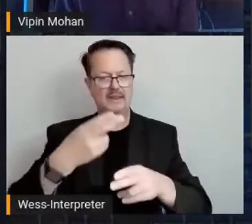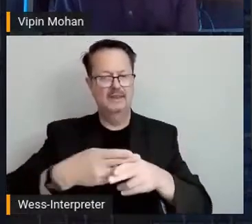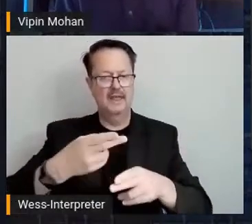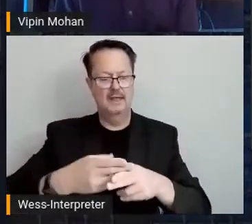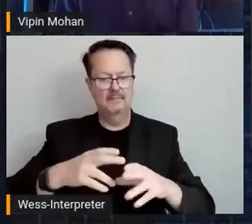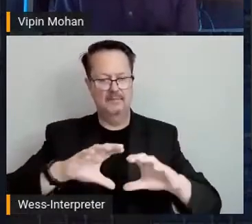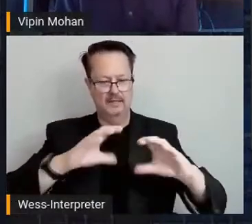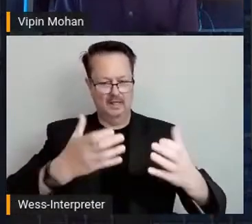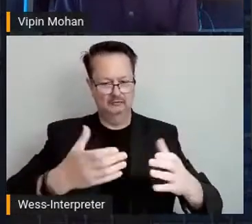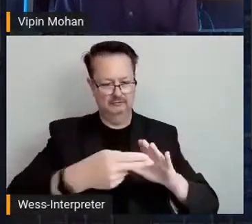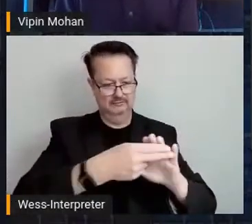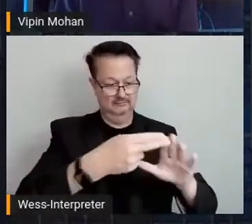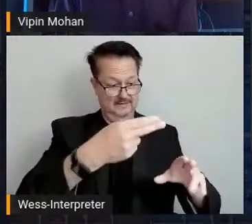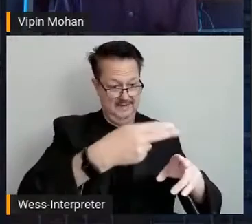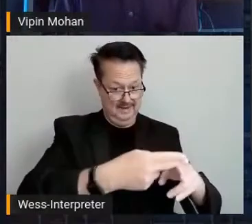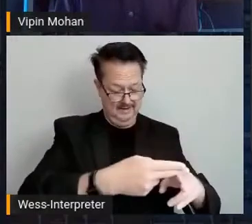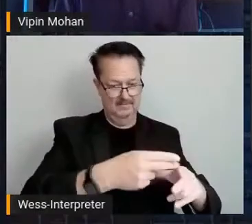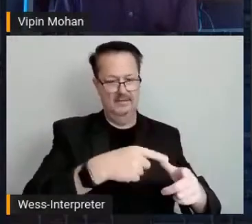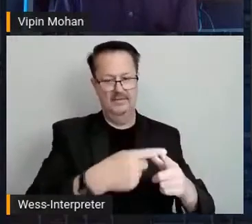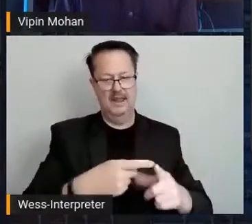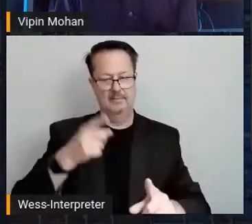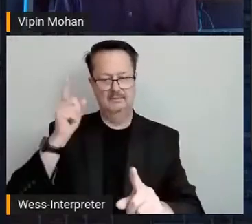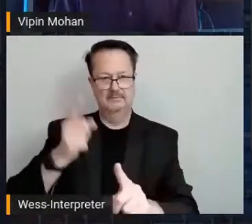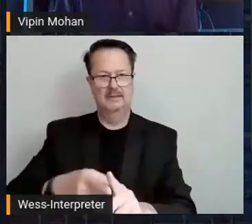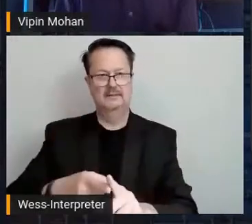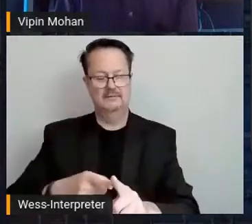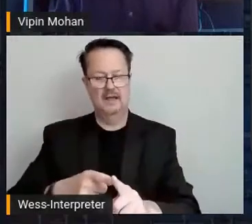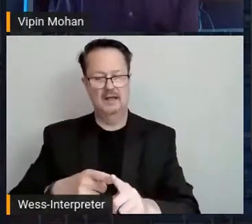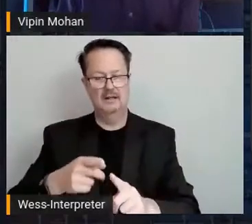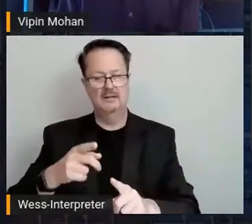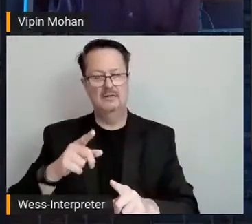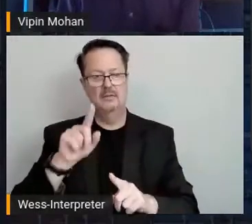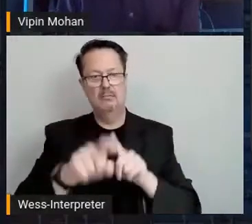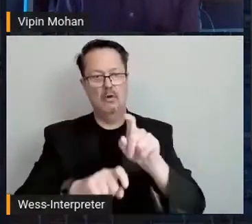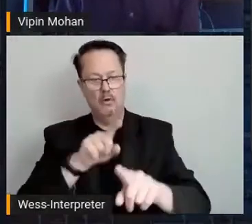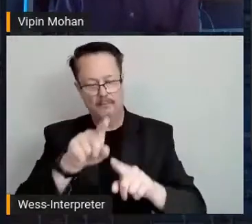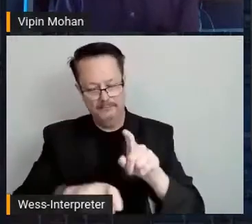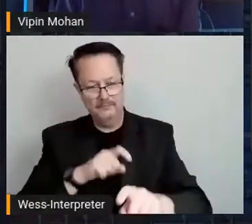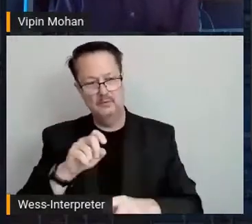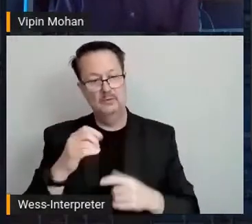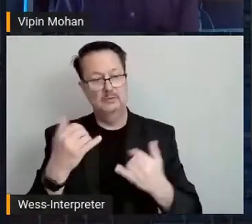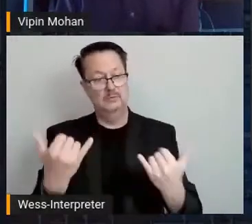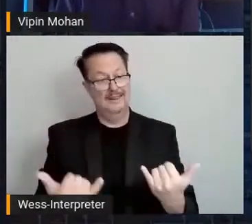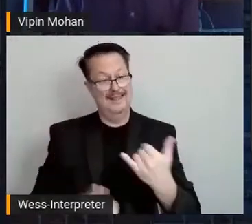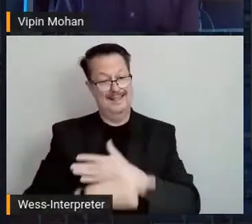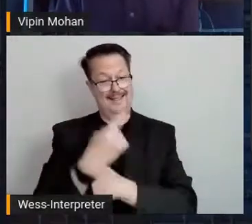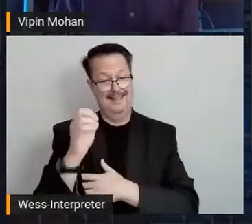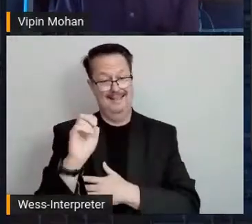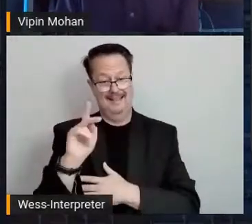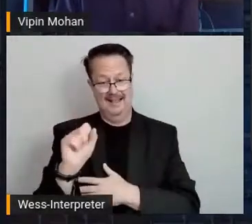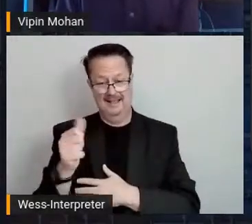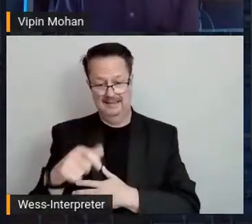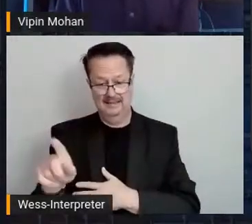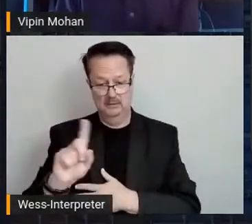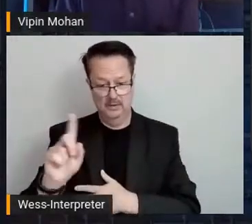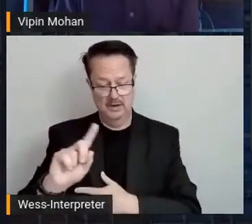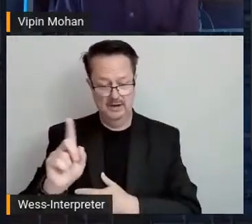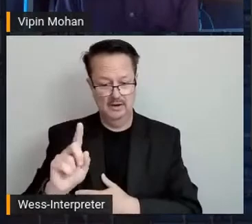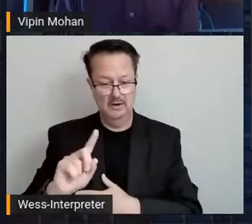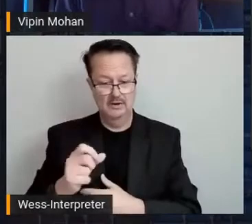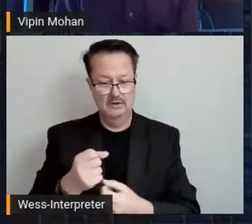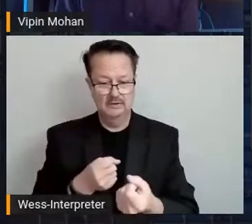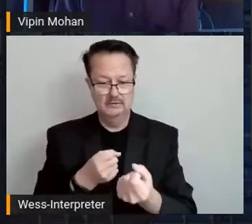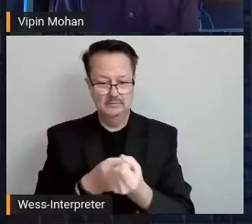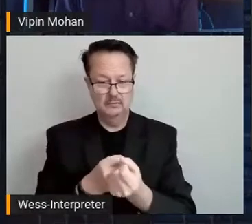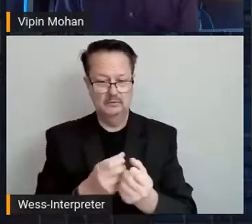and then I'm specifying the provider to the vSphere. So today EKS Anywhere supports the